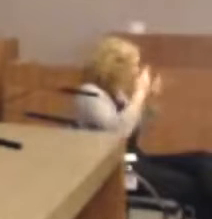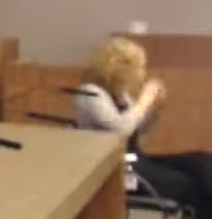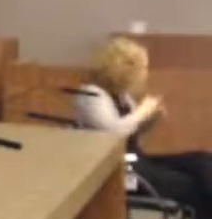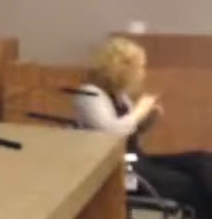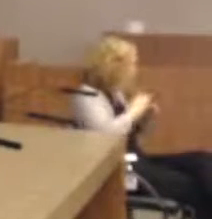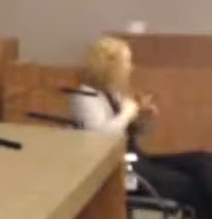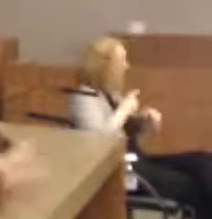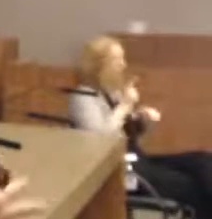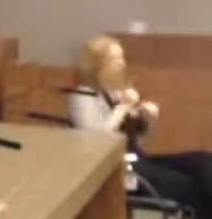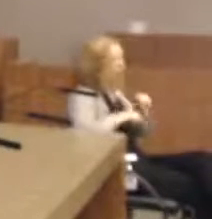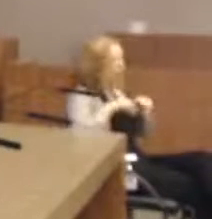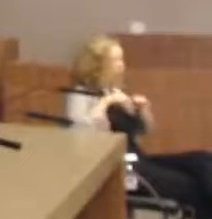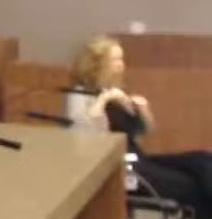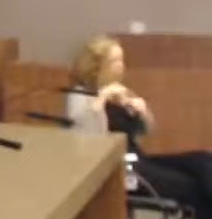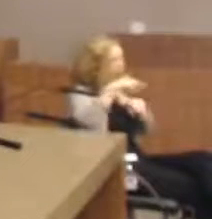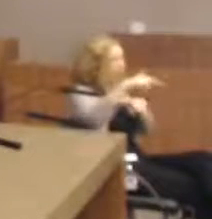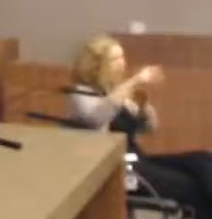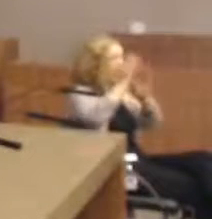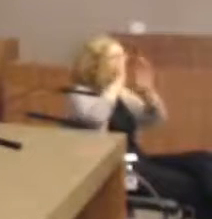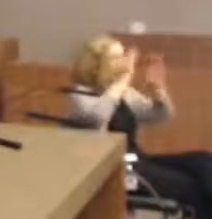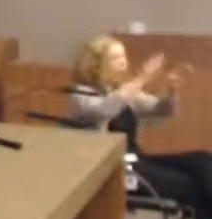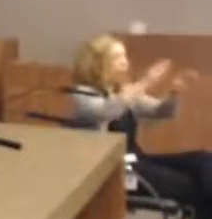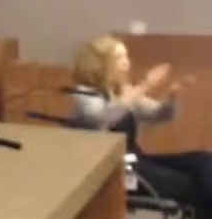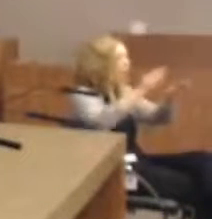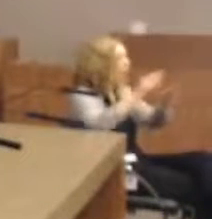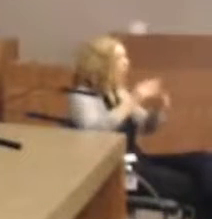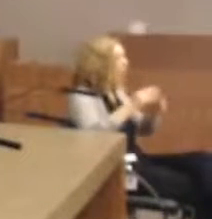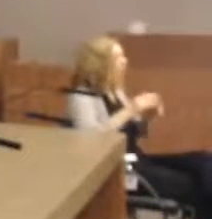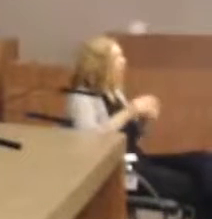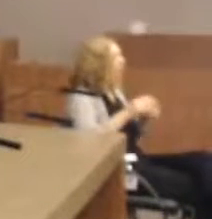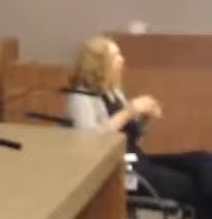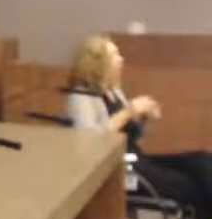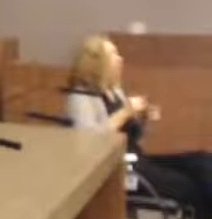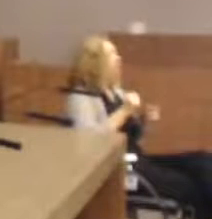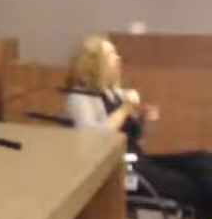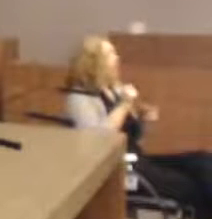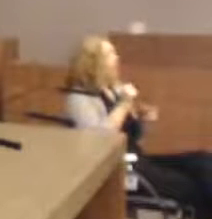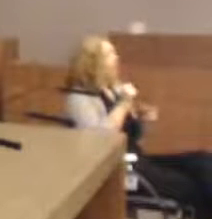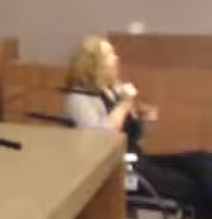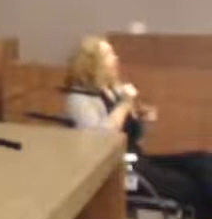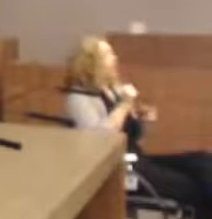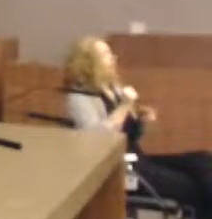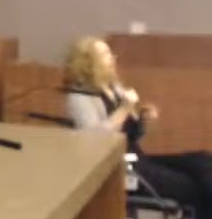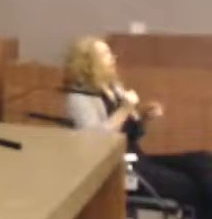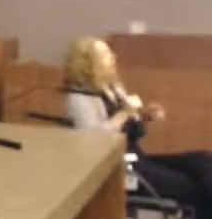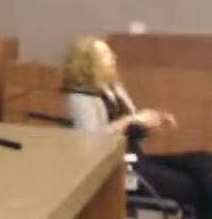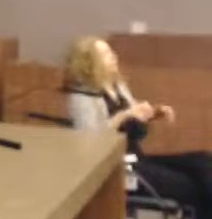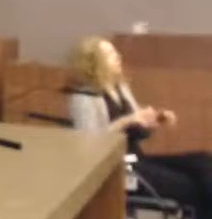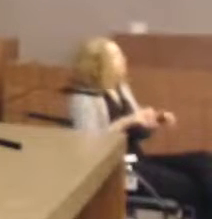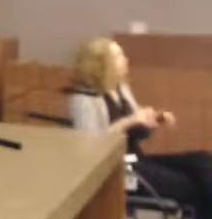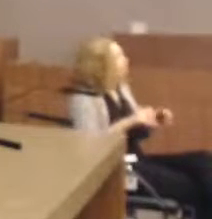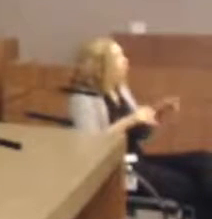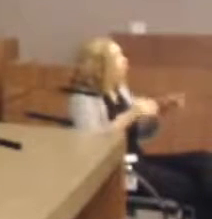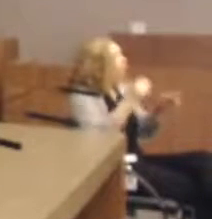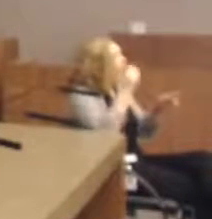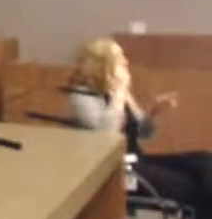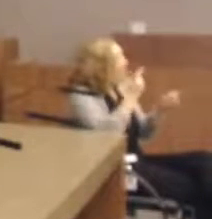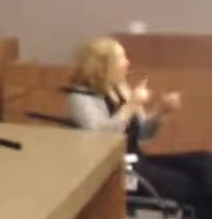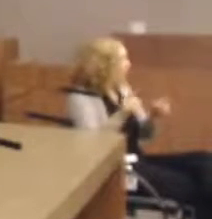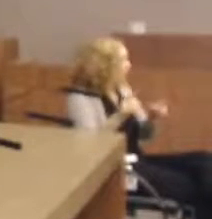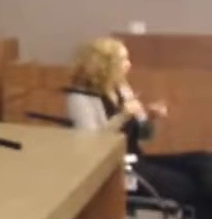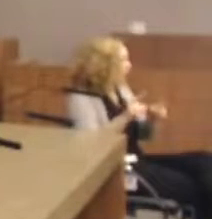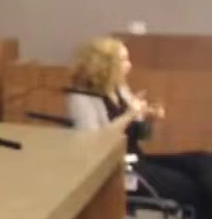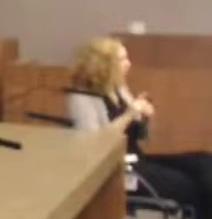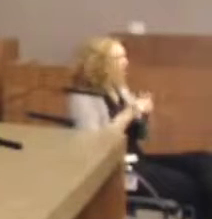can't walk down that hallway. It's immobilizing, but you're conscious about it. And then there's